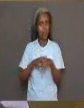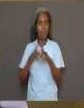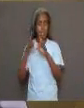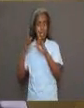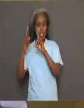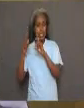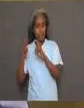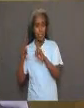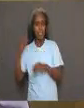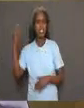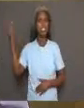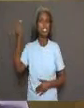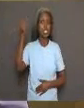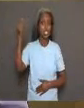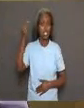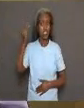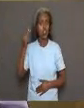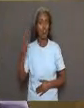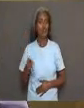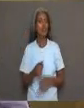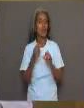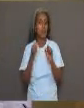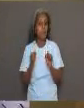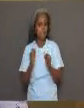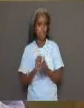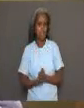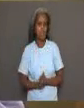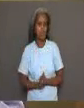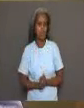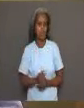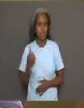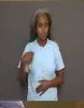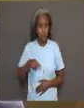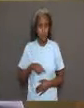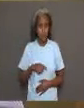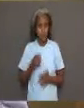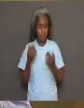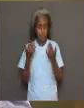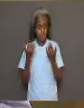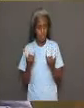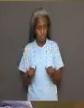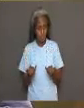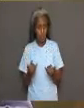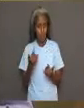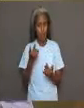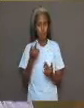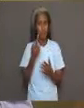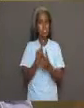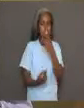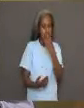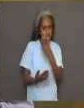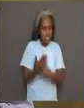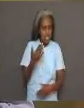the nature of probability. We are now going to discuss